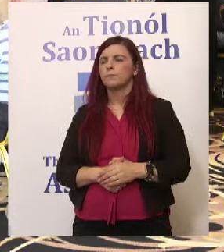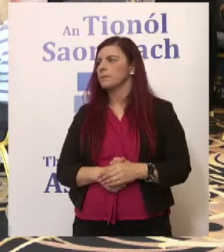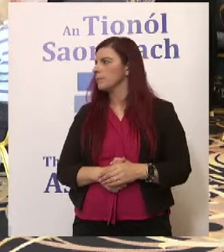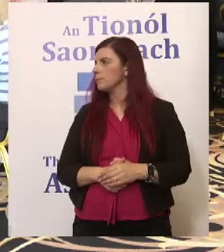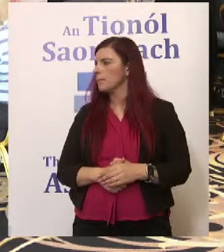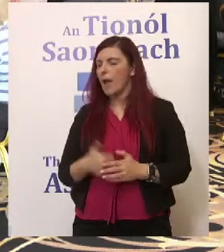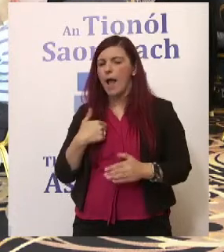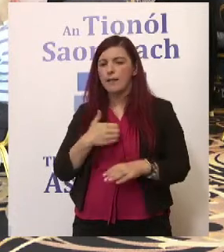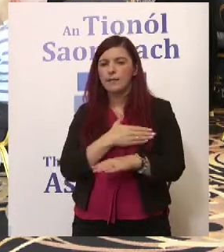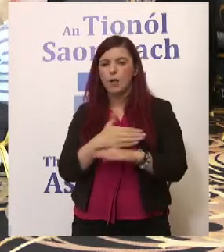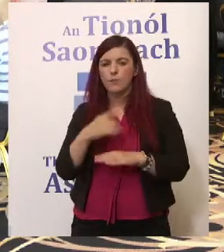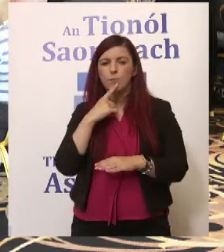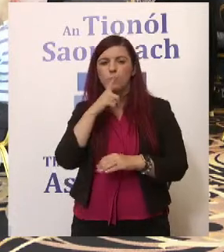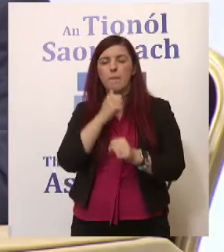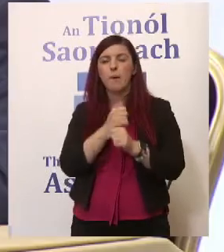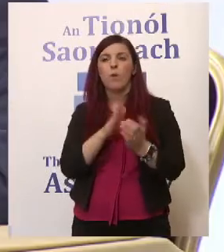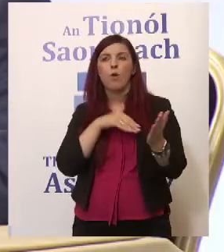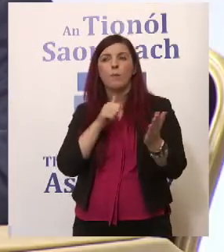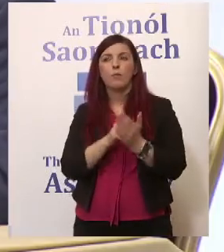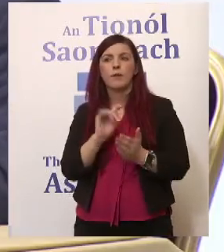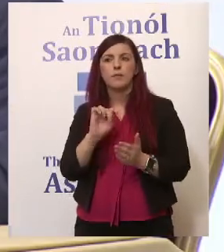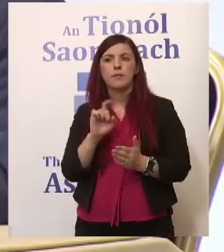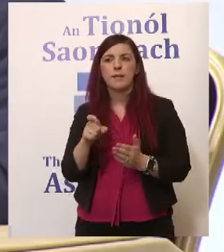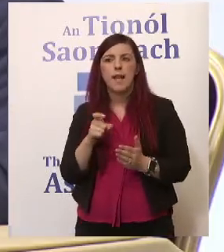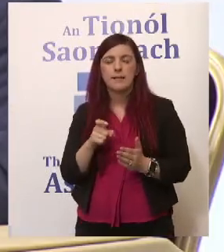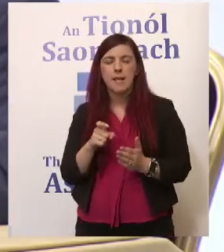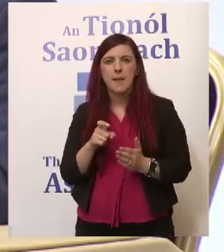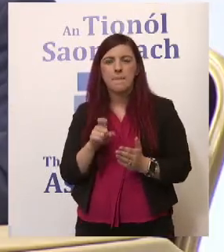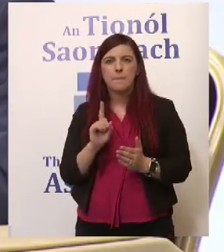but in relation to corporation tax,